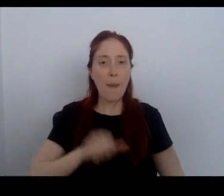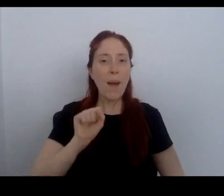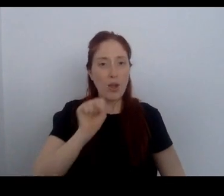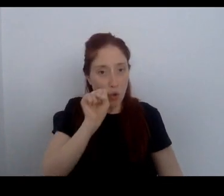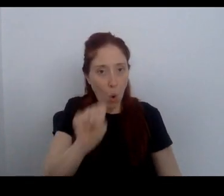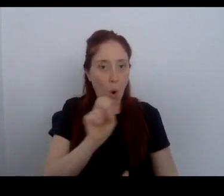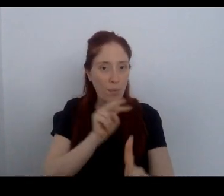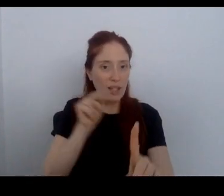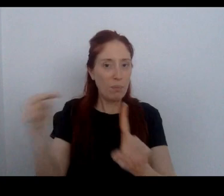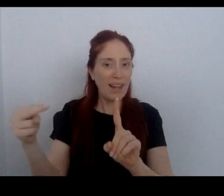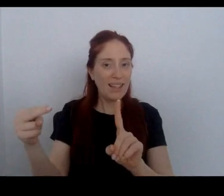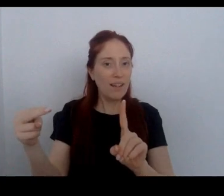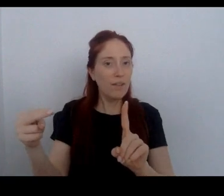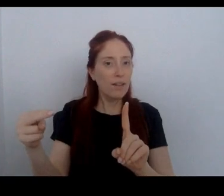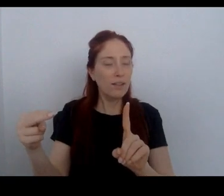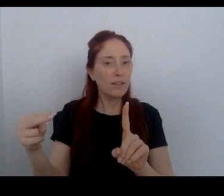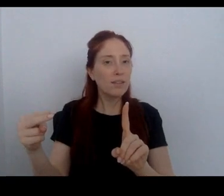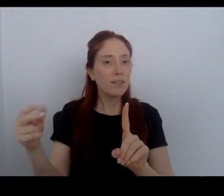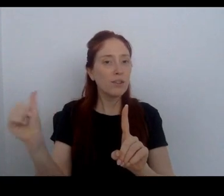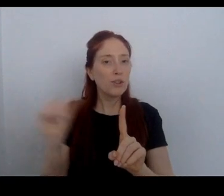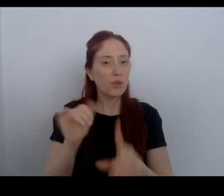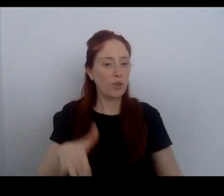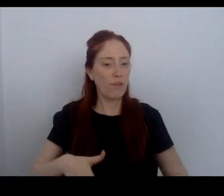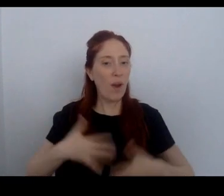even. It's the way